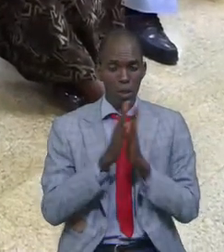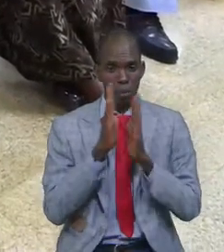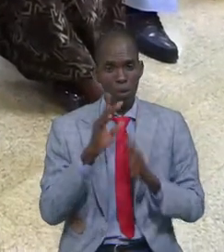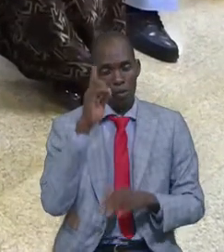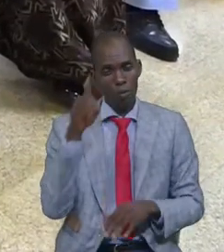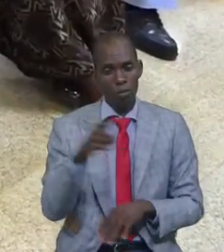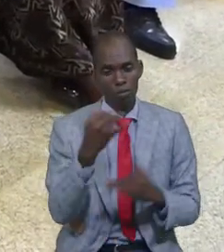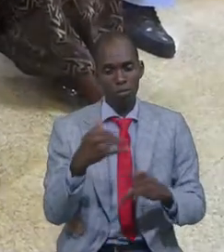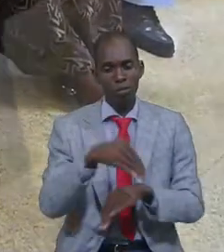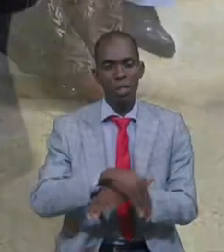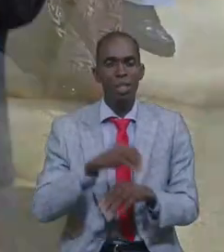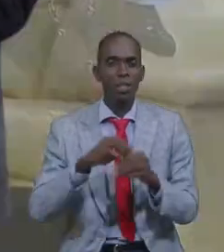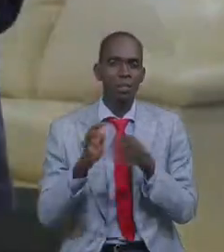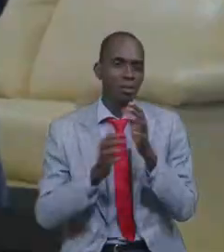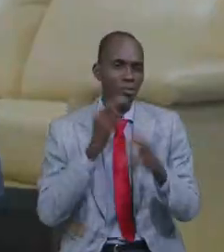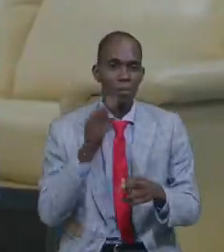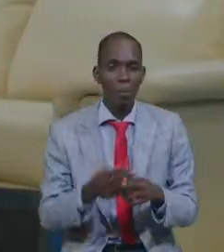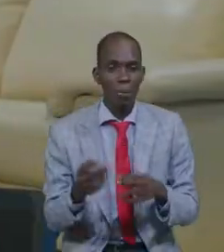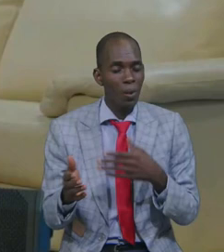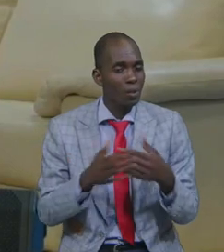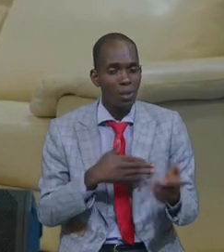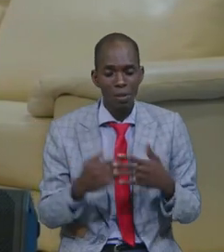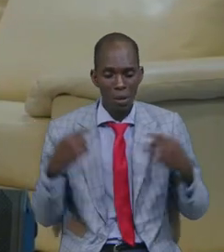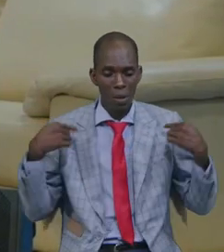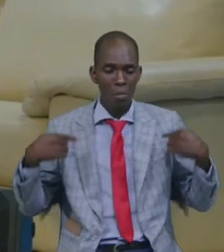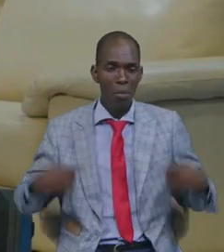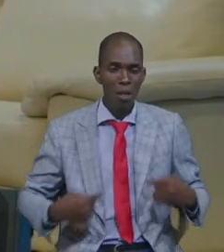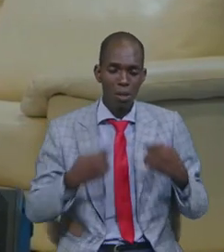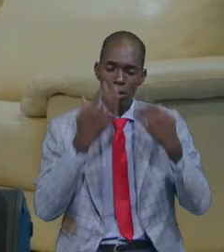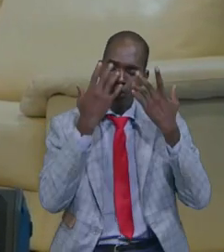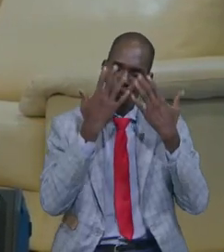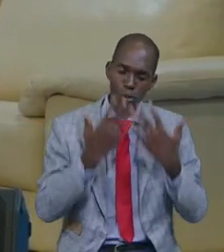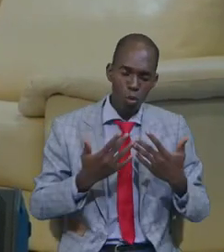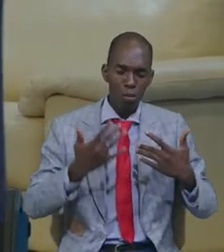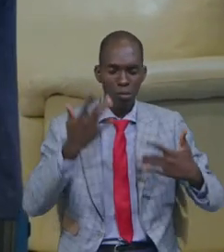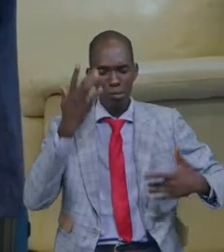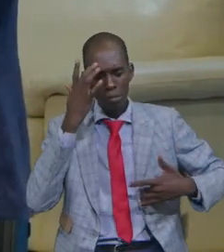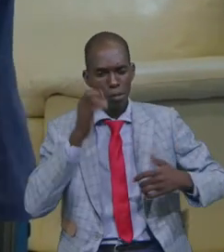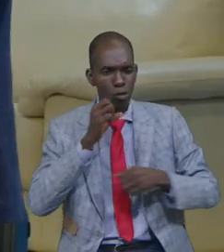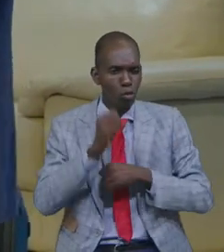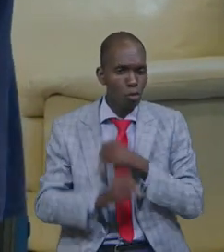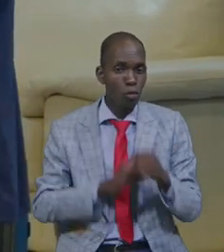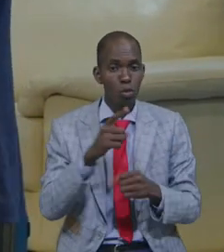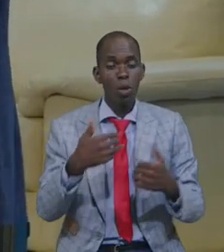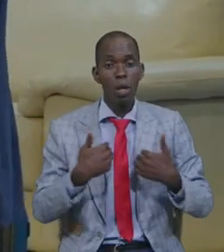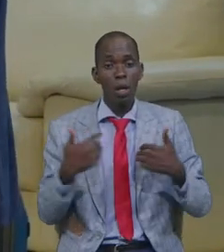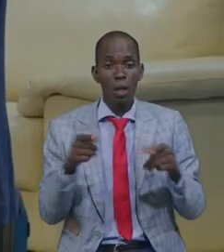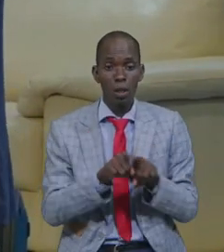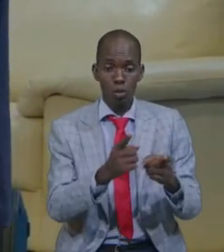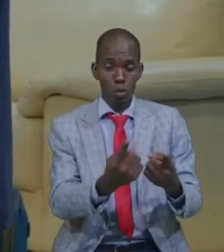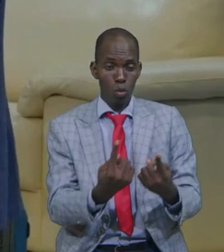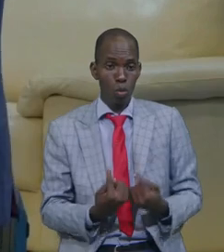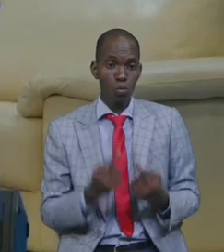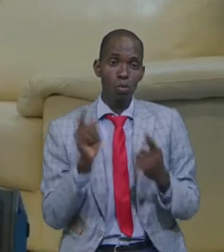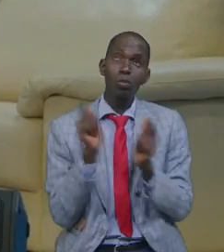whatever sorrow, whatever sickness, whatever suffering you have, as you have come and you desire